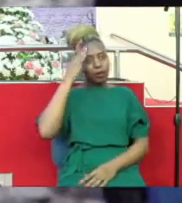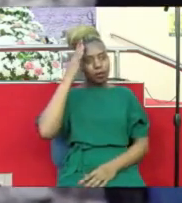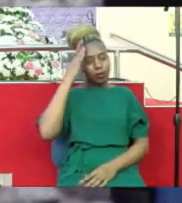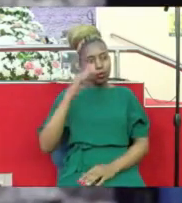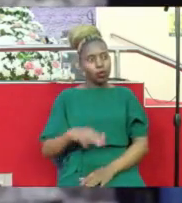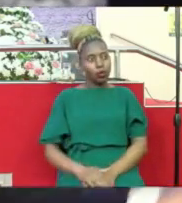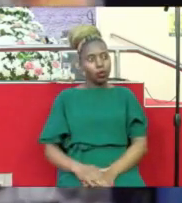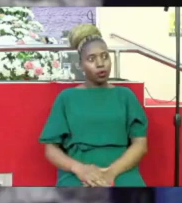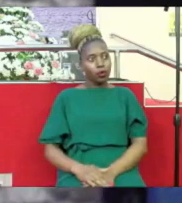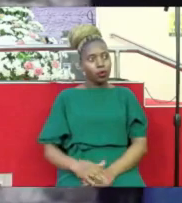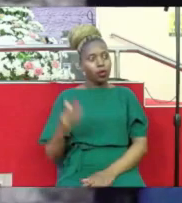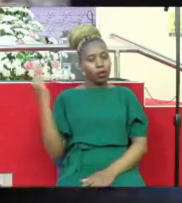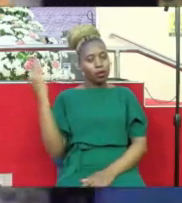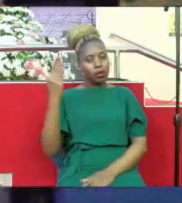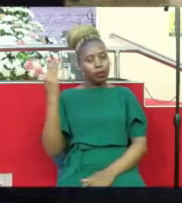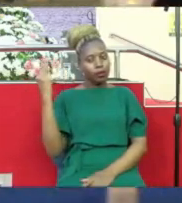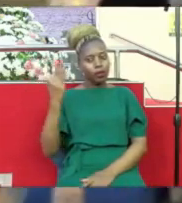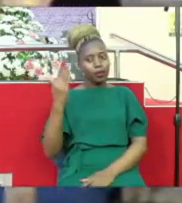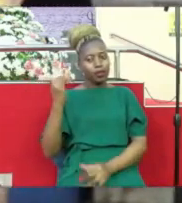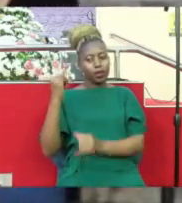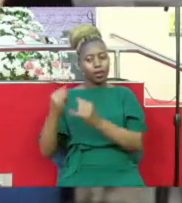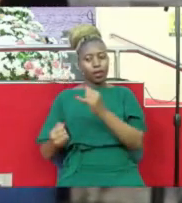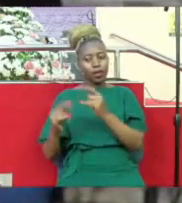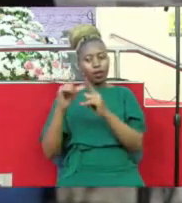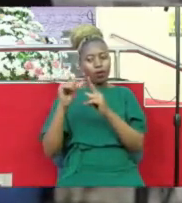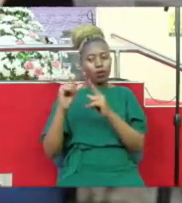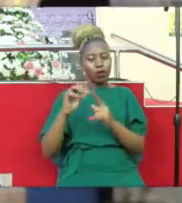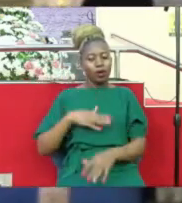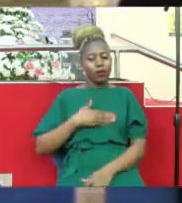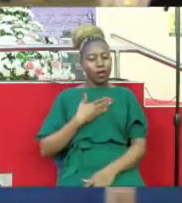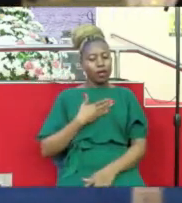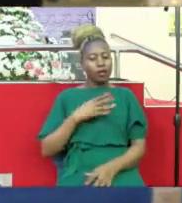that he preached the end of my word at the beginning.